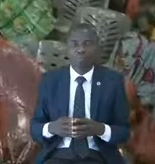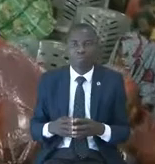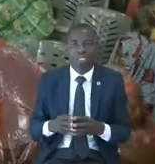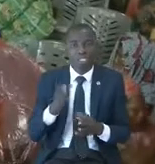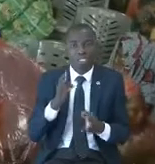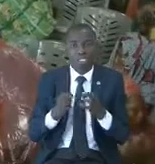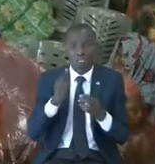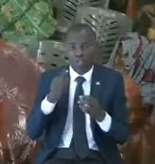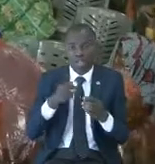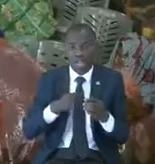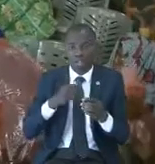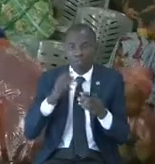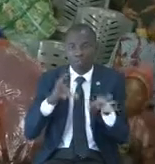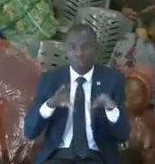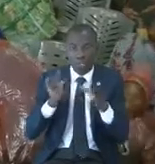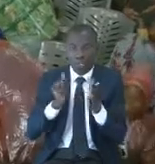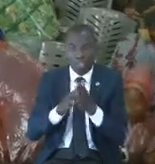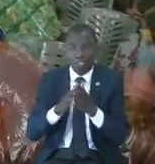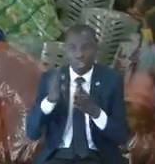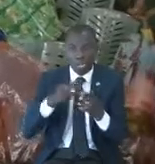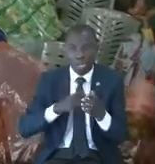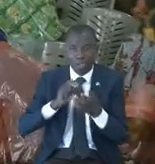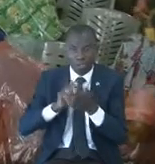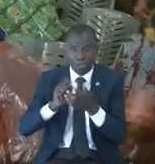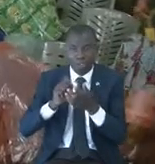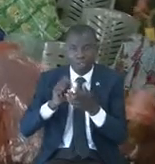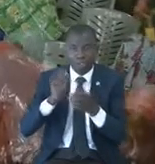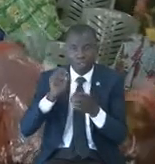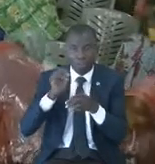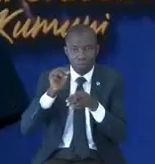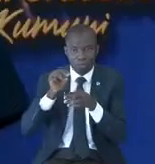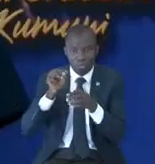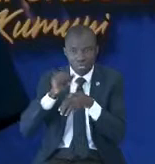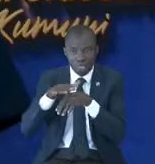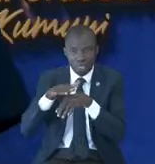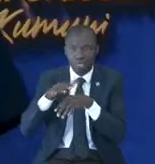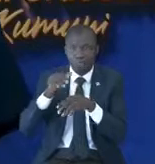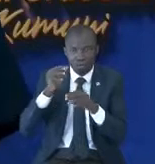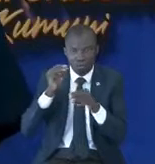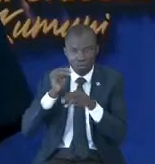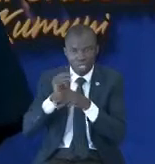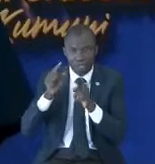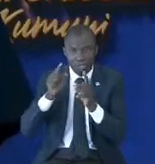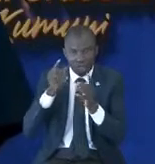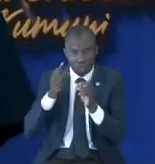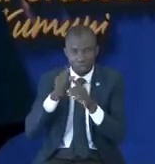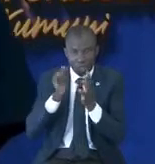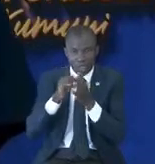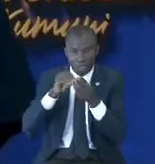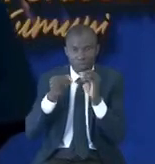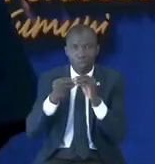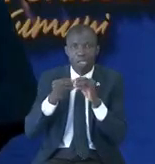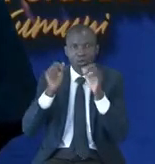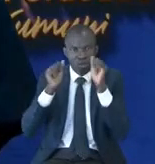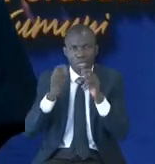finished. Yes. Those on my left-hand side, if you are finished, I can't